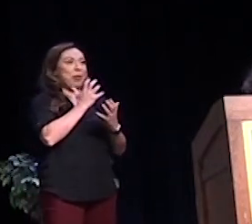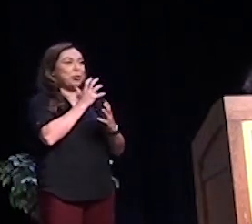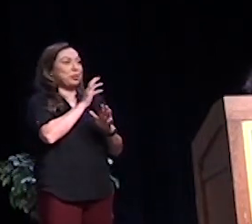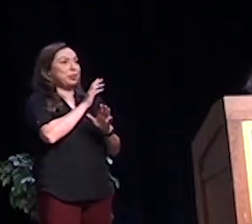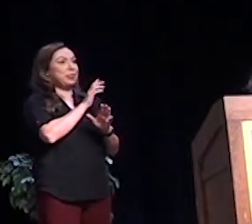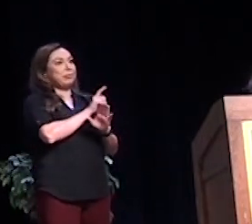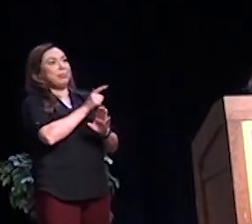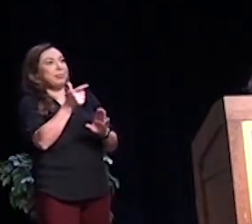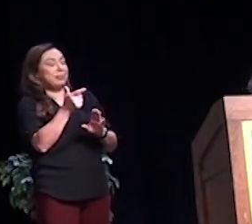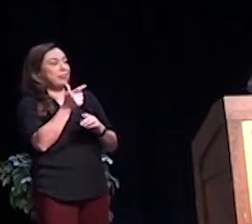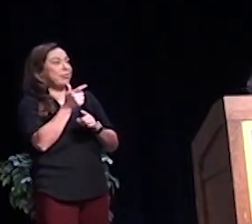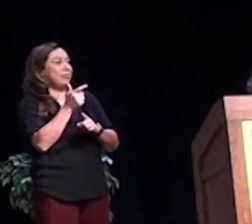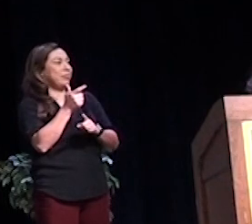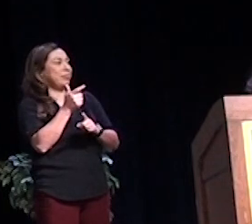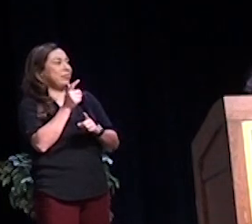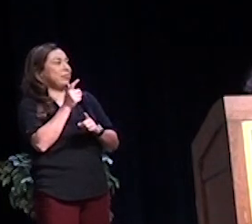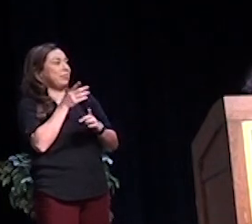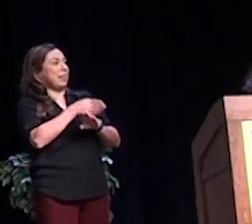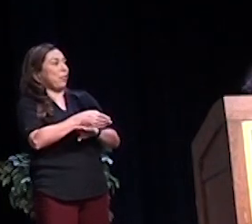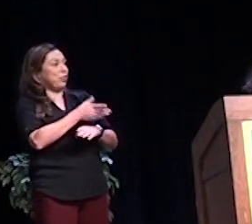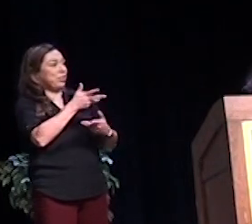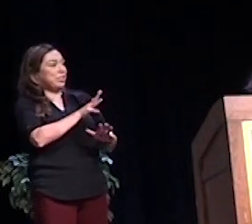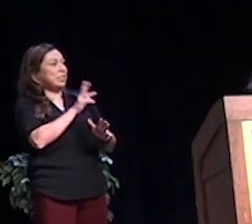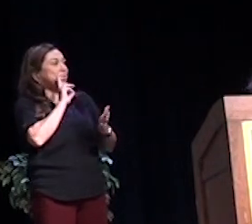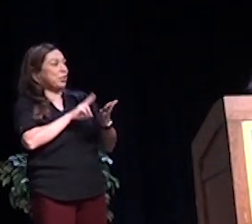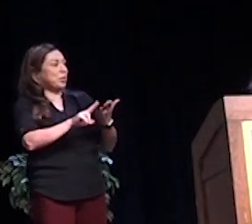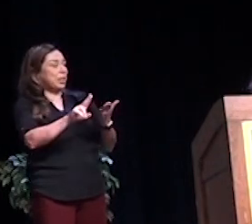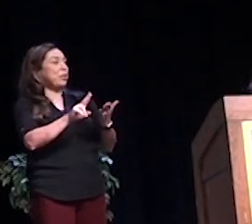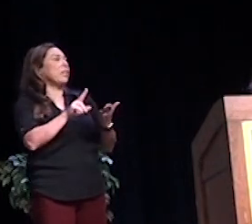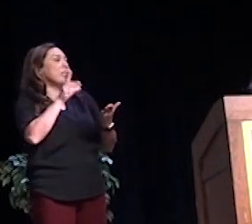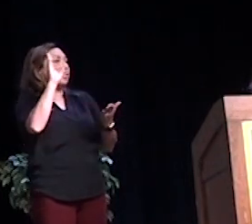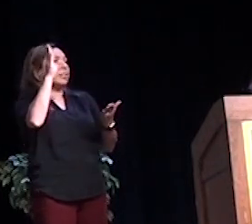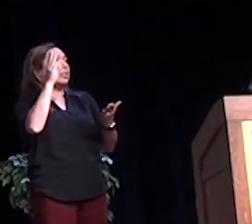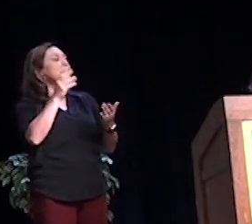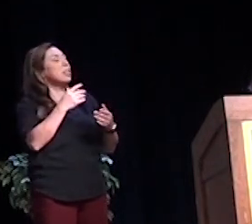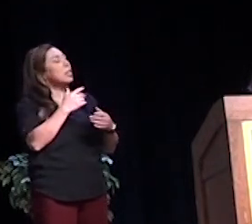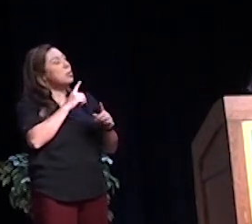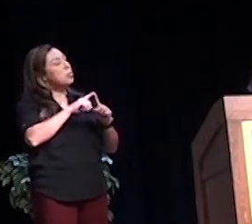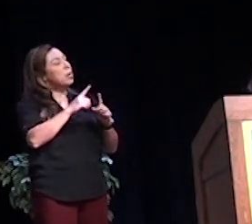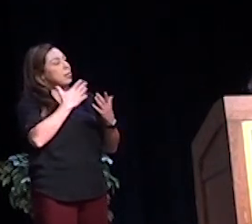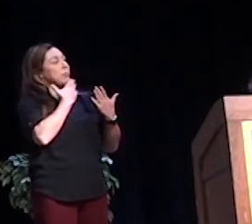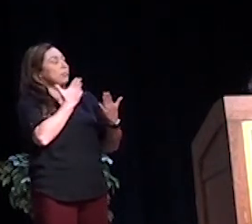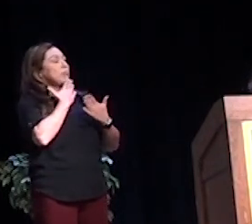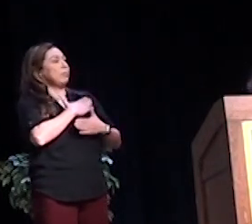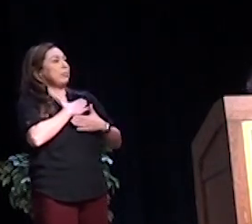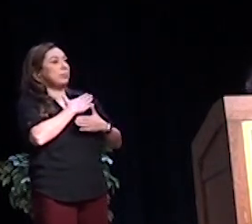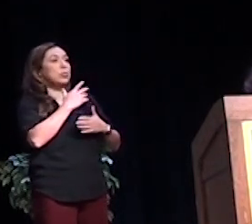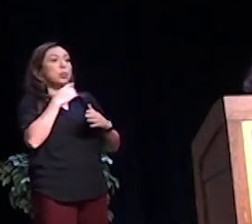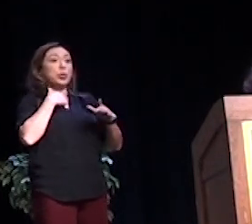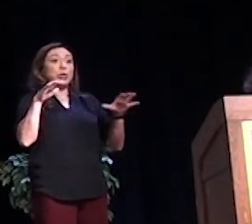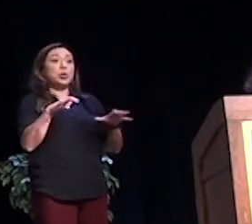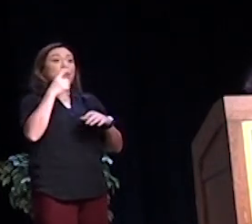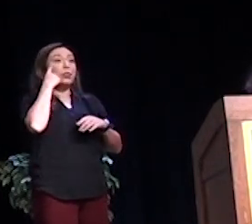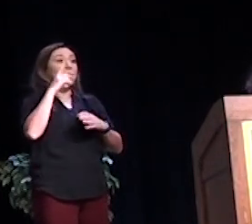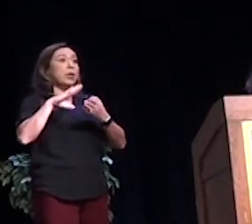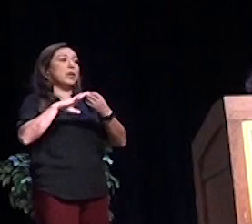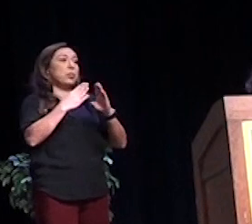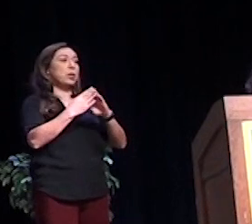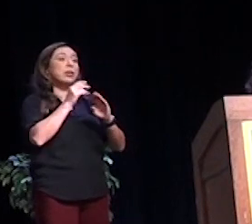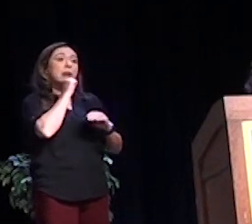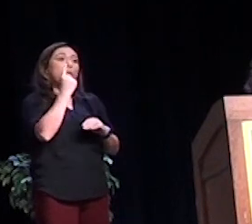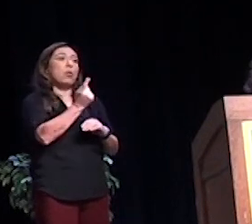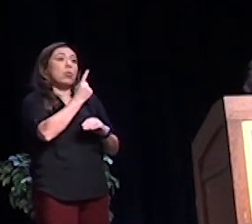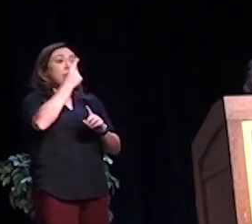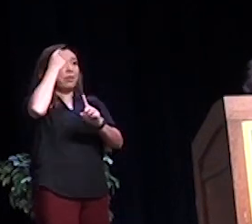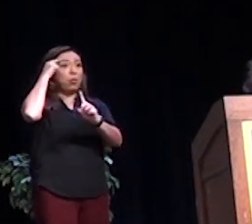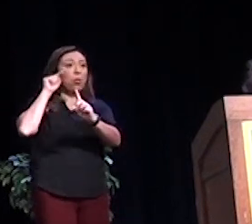but thank you all for bearing with me. I appreciated what you said. We do it for community, and you can only do it for community if you do it